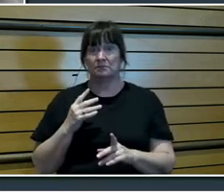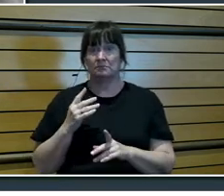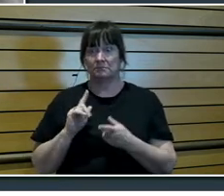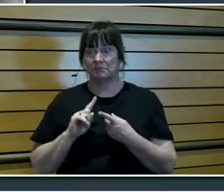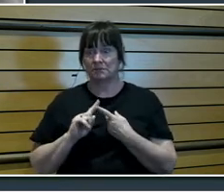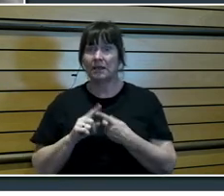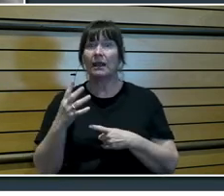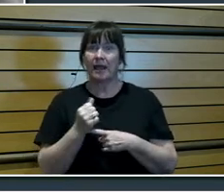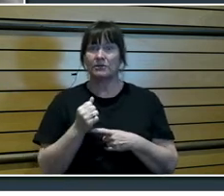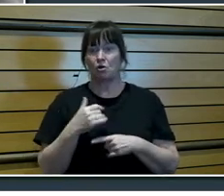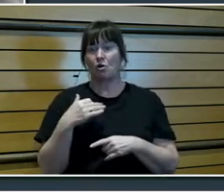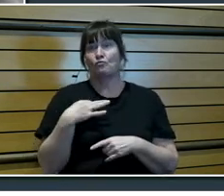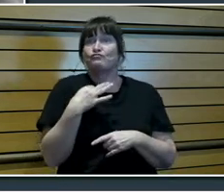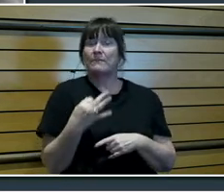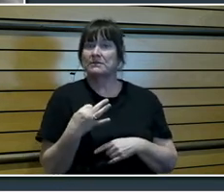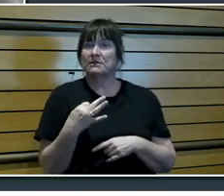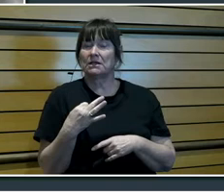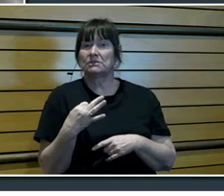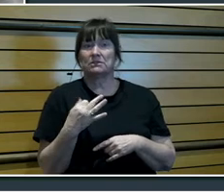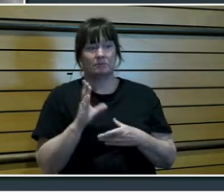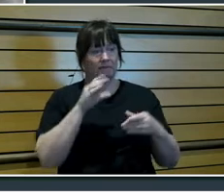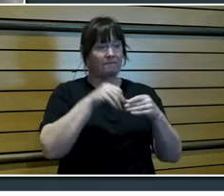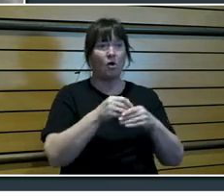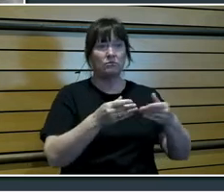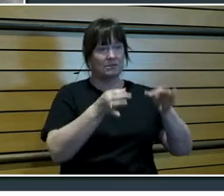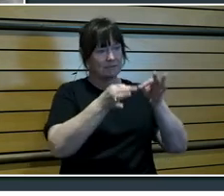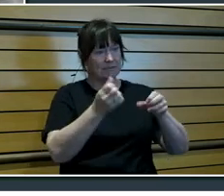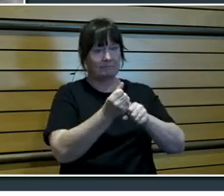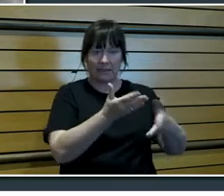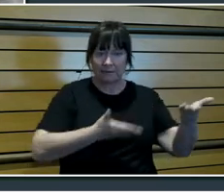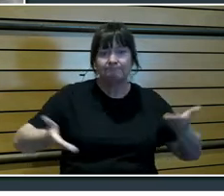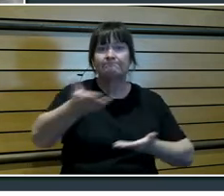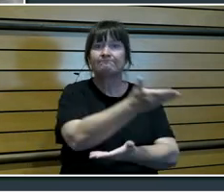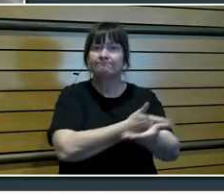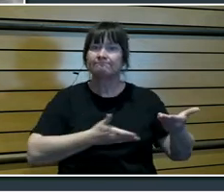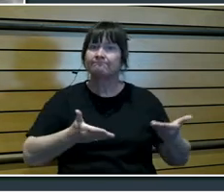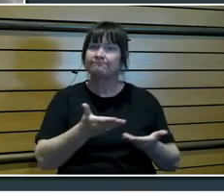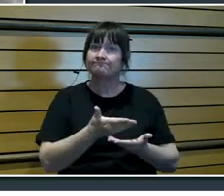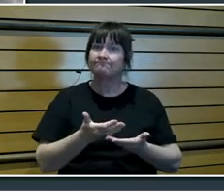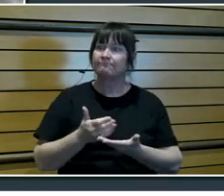government's table and had been able to exert their promised Tino Ringatiratanga.